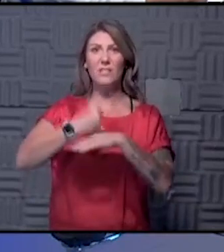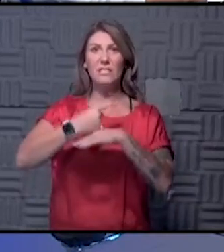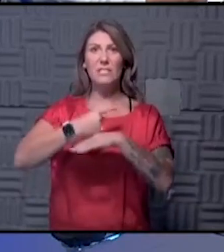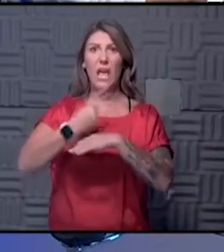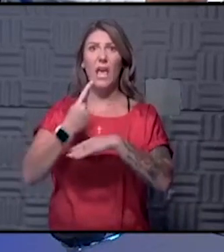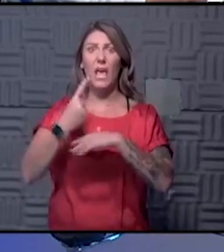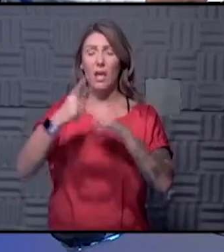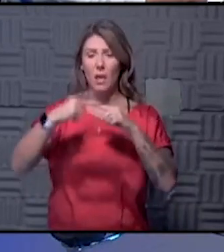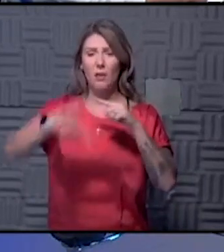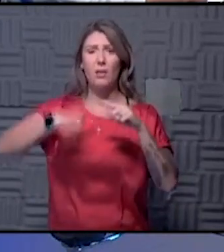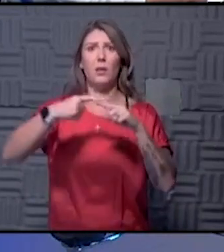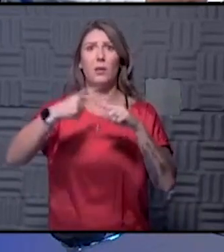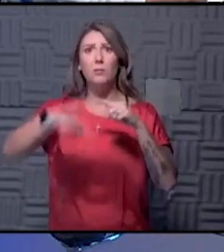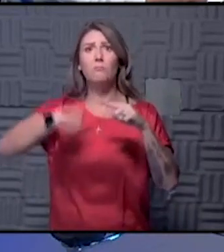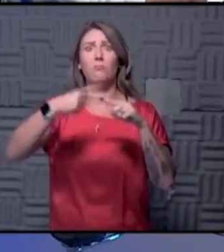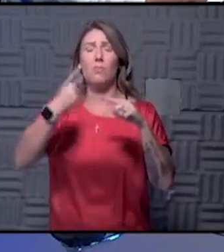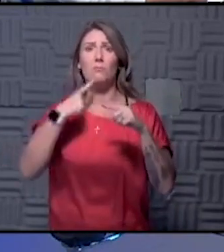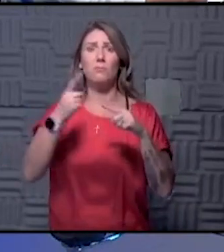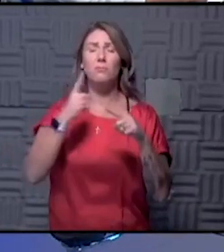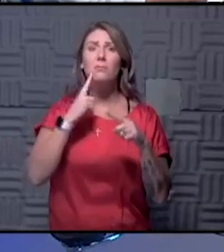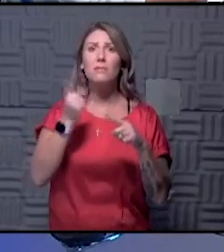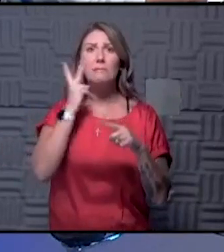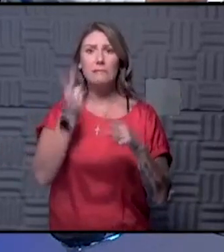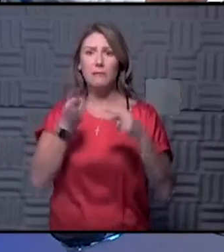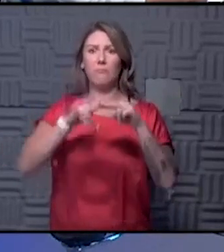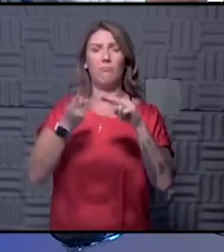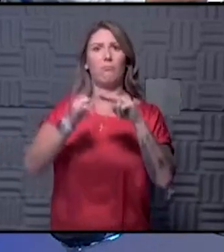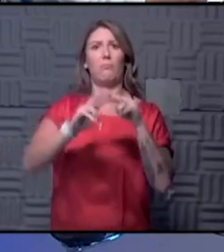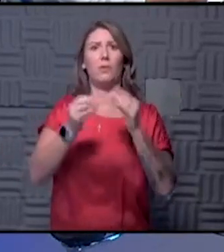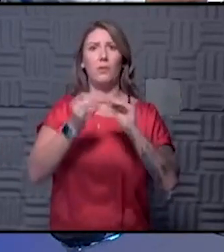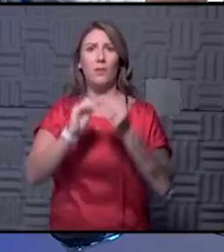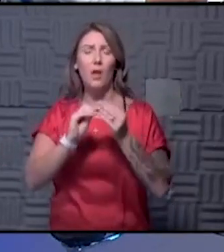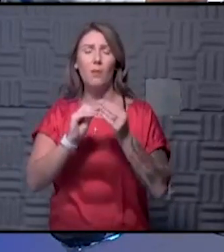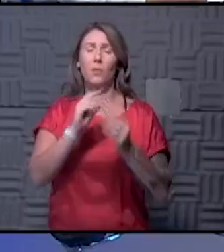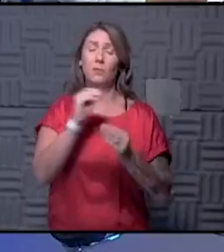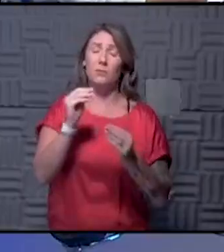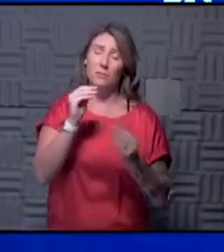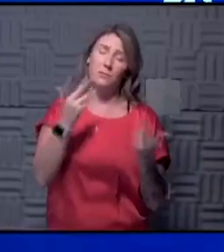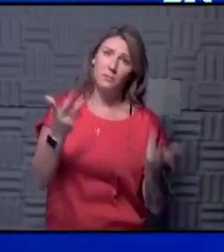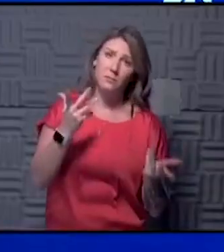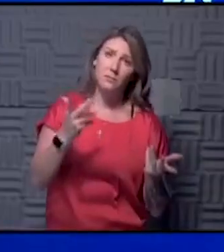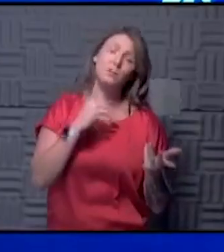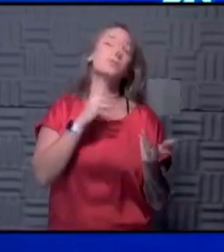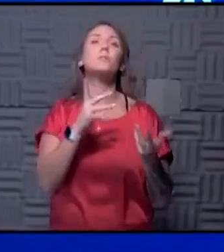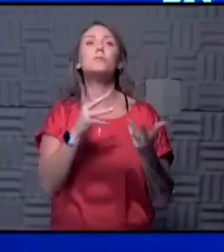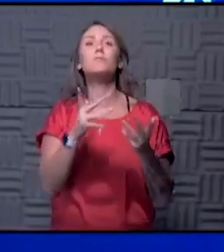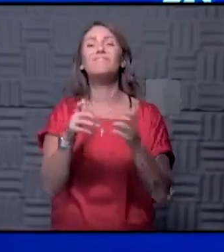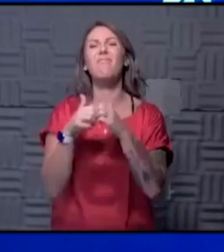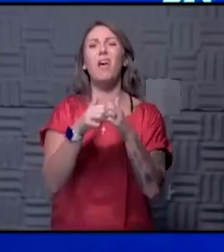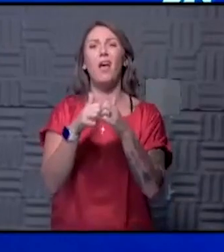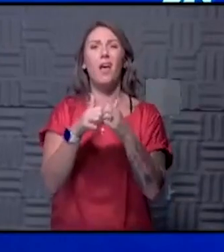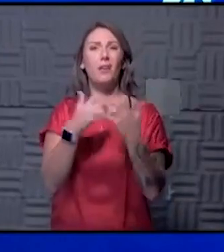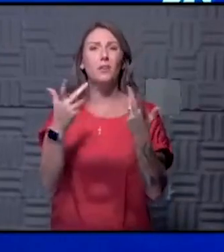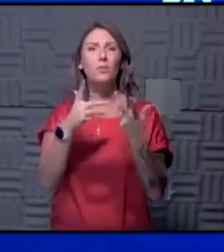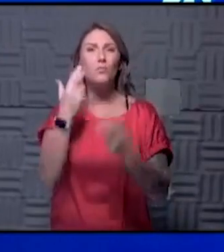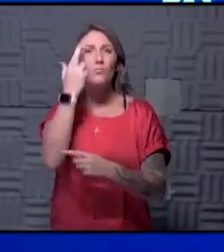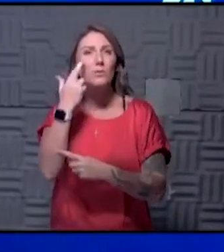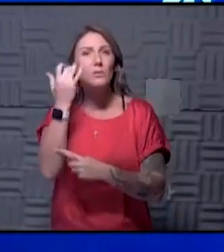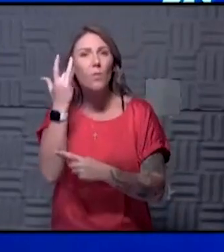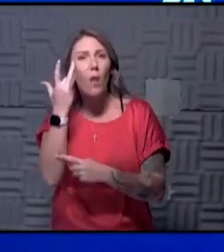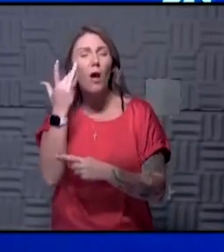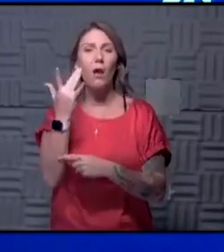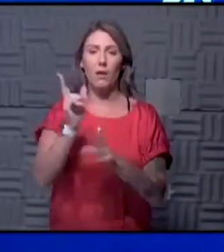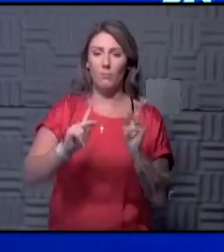not a surprise really that we're going up as well. But it feels like that's probably a combined result of a lot of different things. People